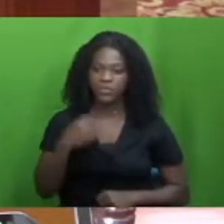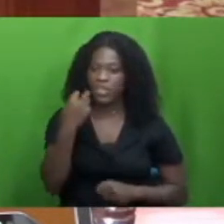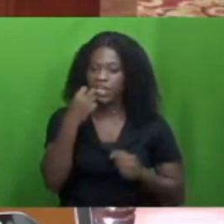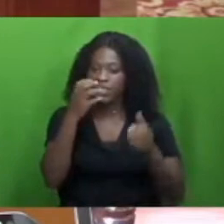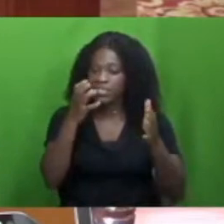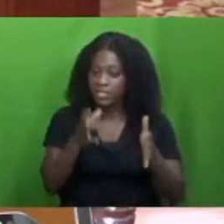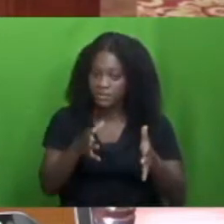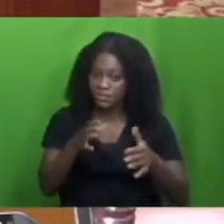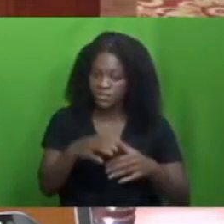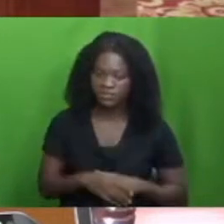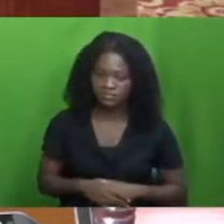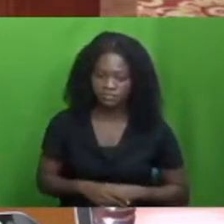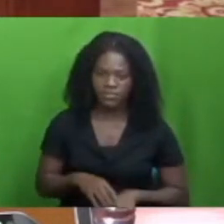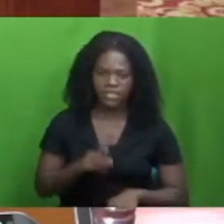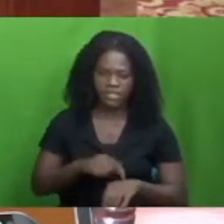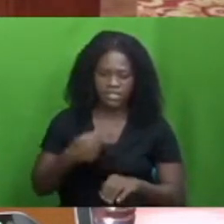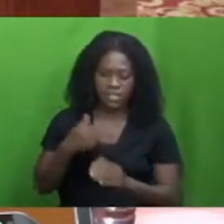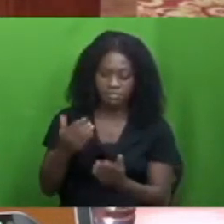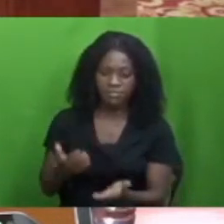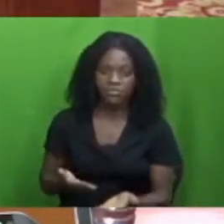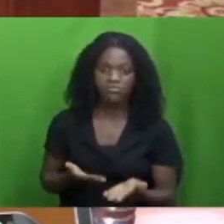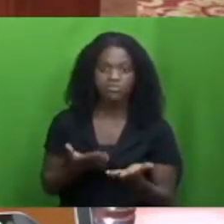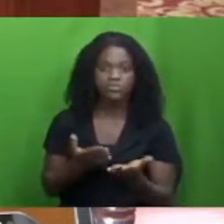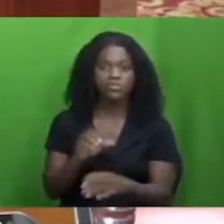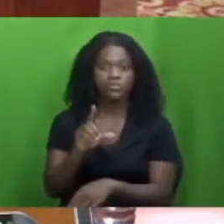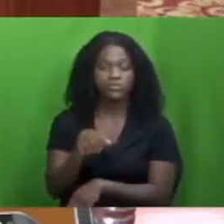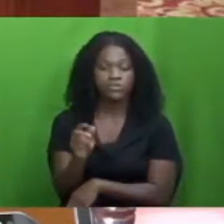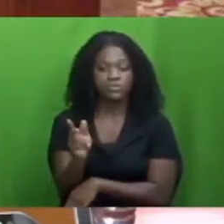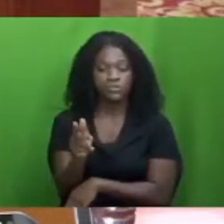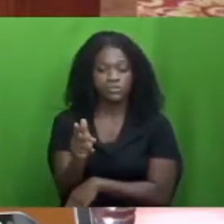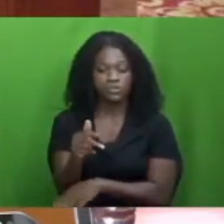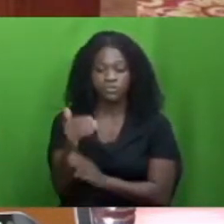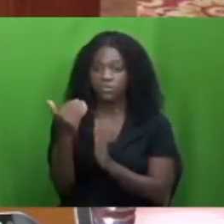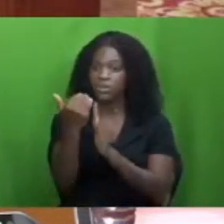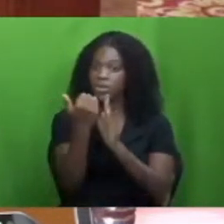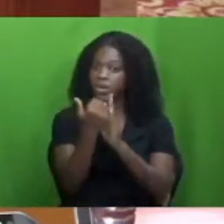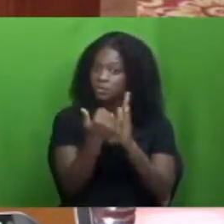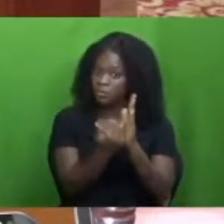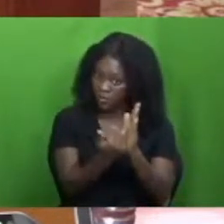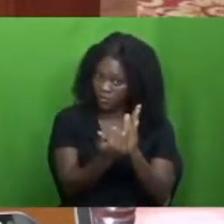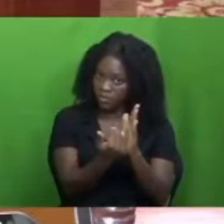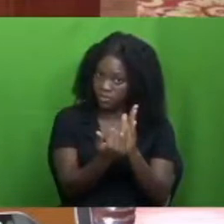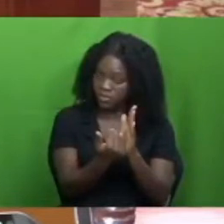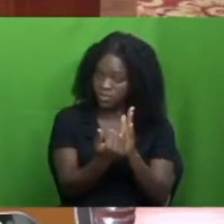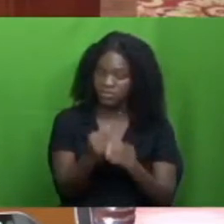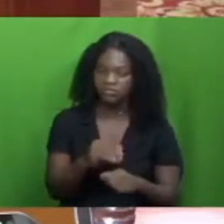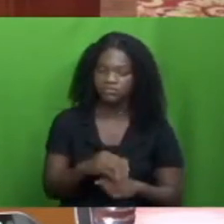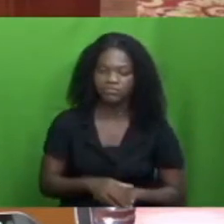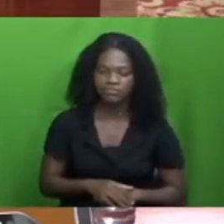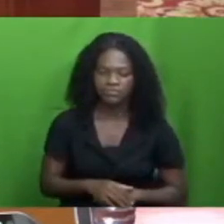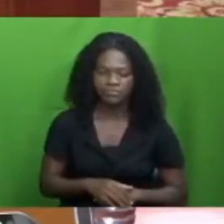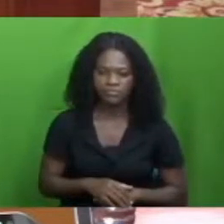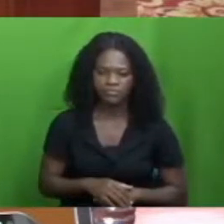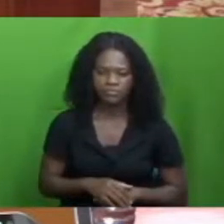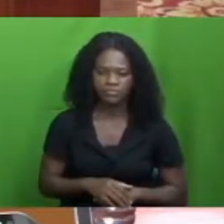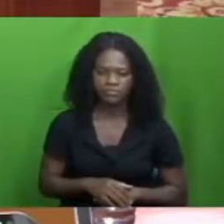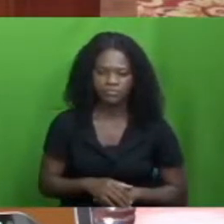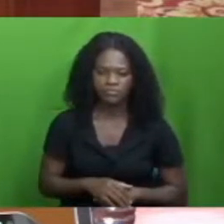at the time of presenting the 2023 budget, benchmark revenue crude oil